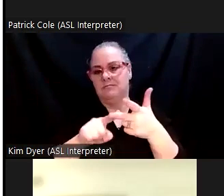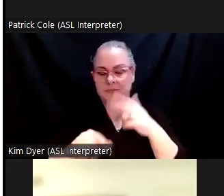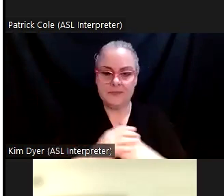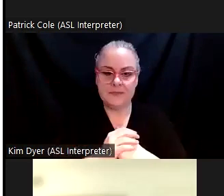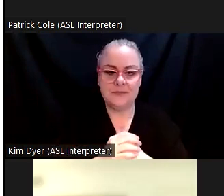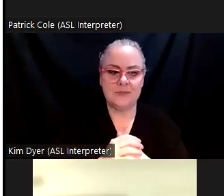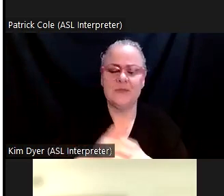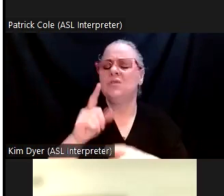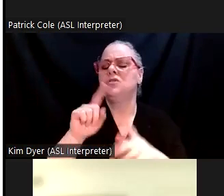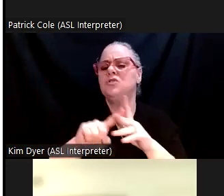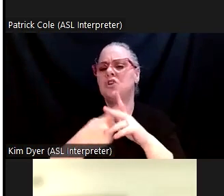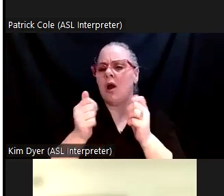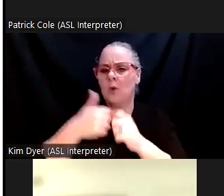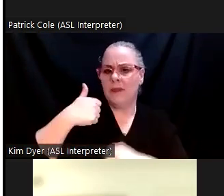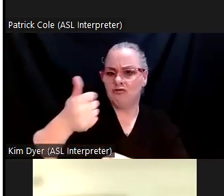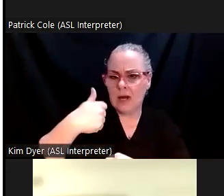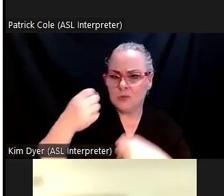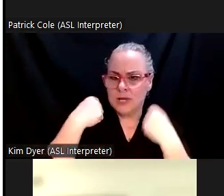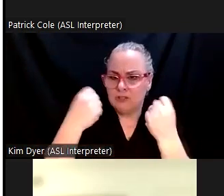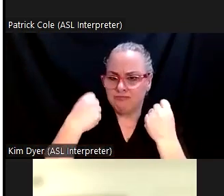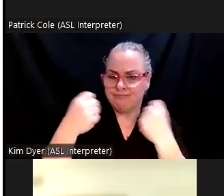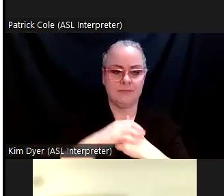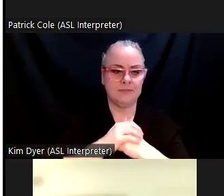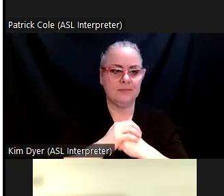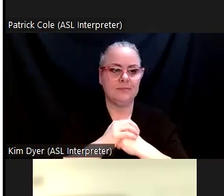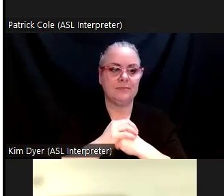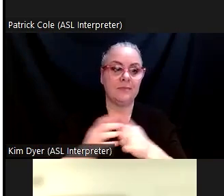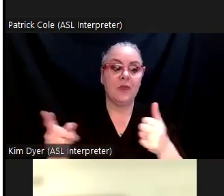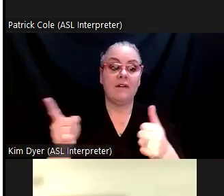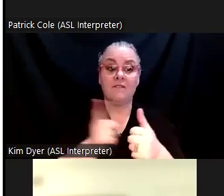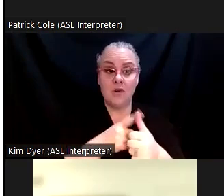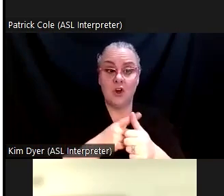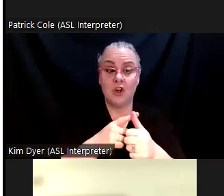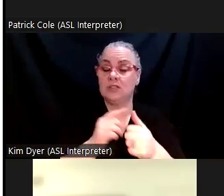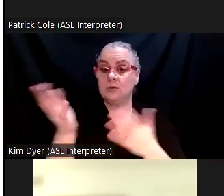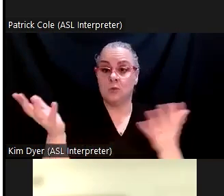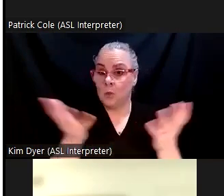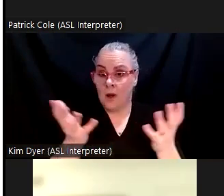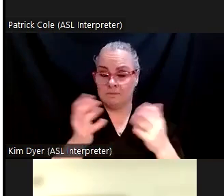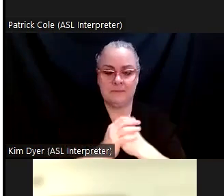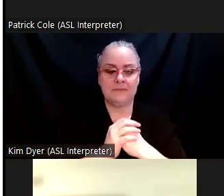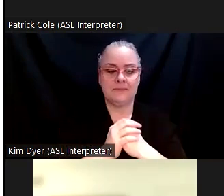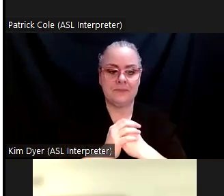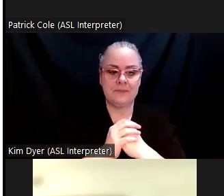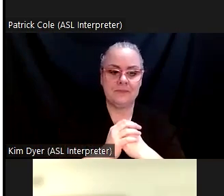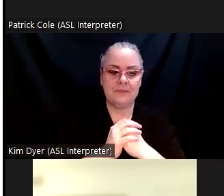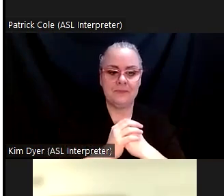transportation. If you go to the next slide. So our first priority measure here is in the transportation sector, we have three measures. The